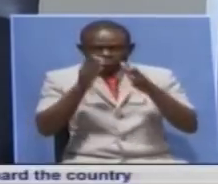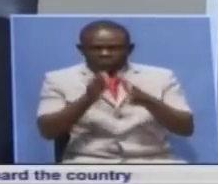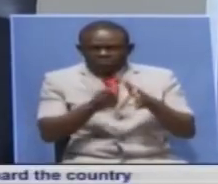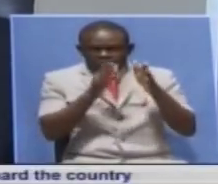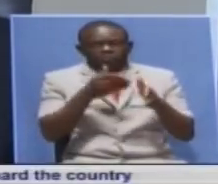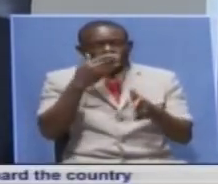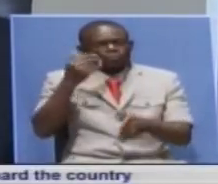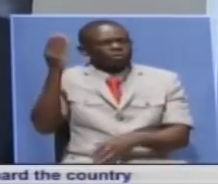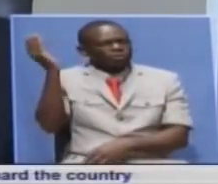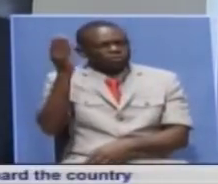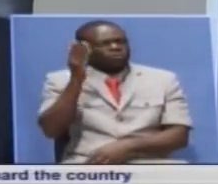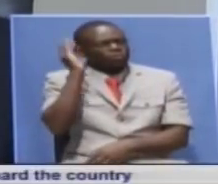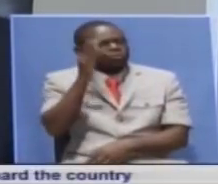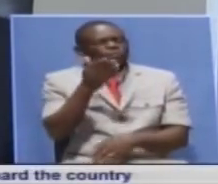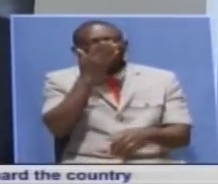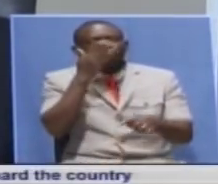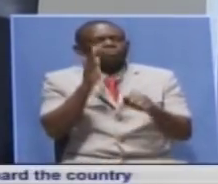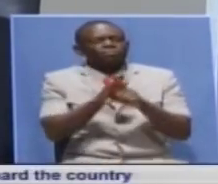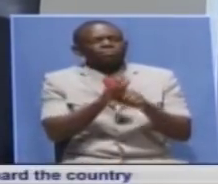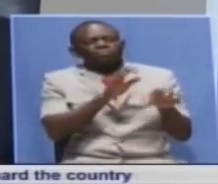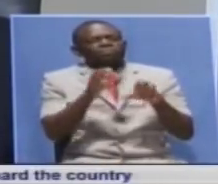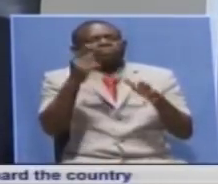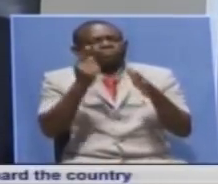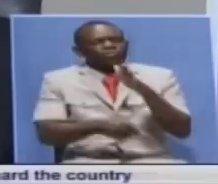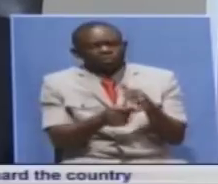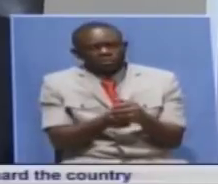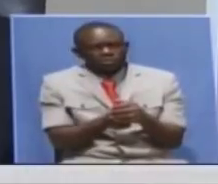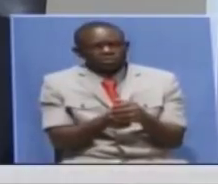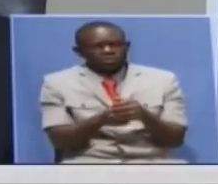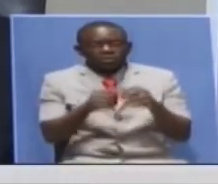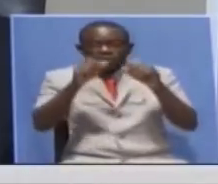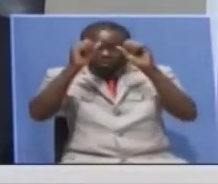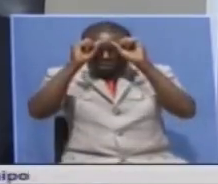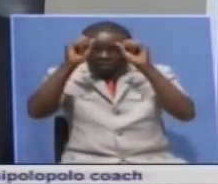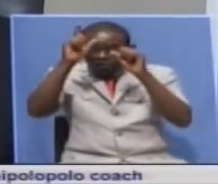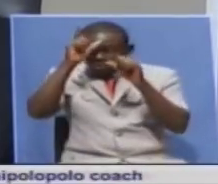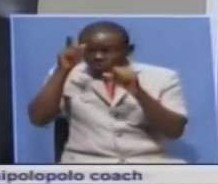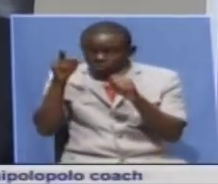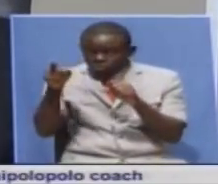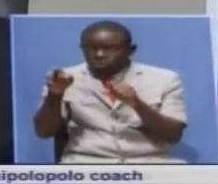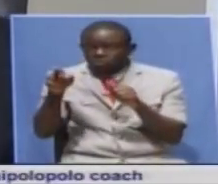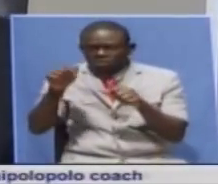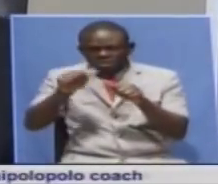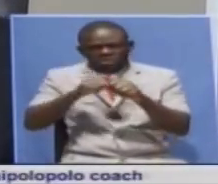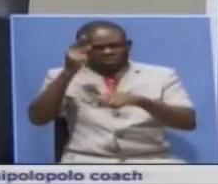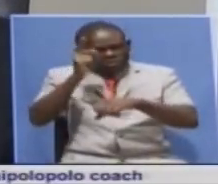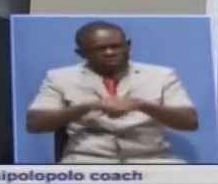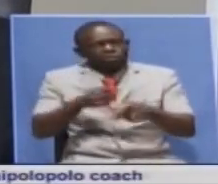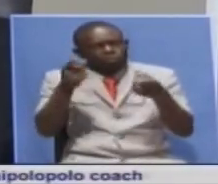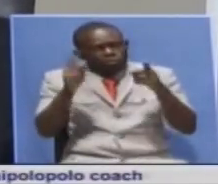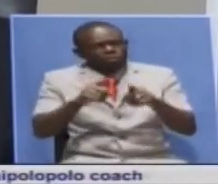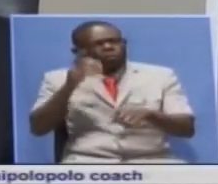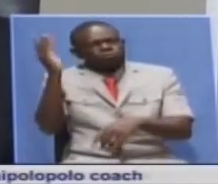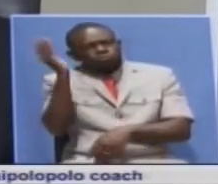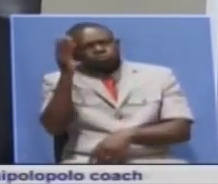all out there, discouraging violence and talking to everyone at